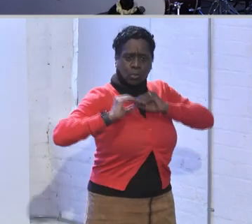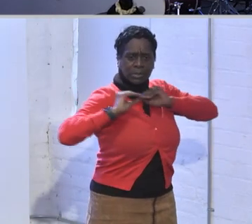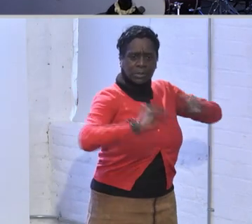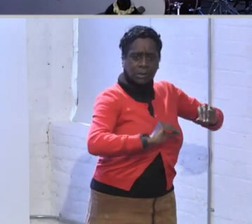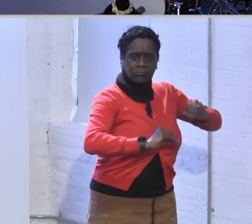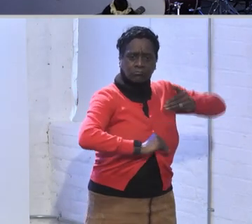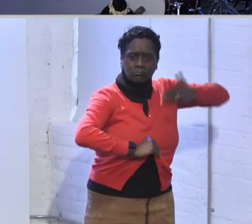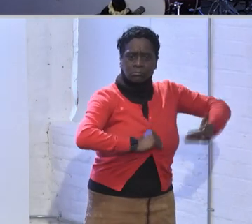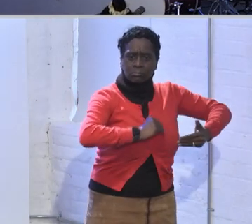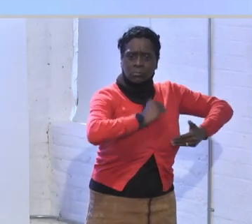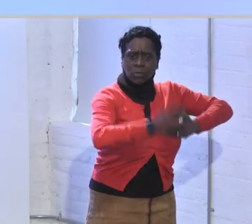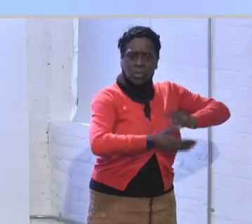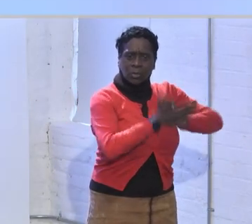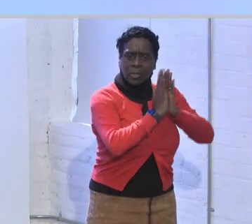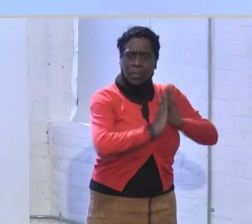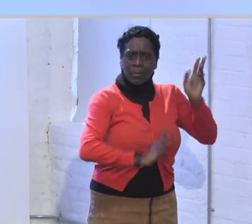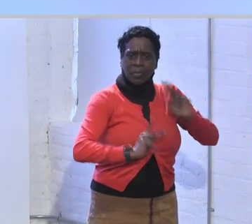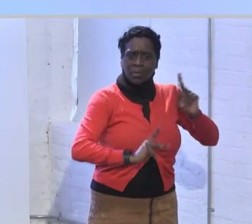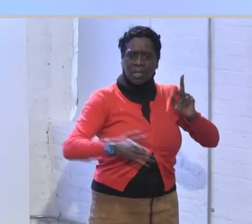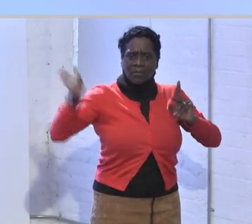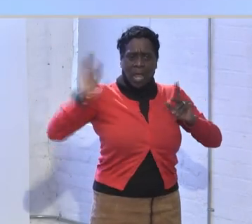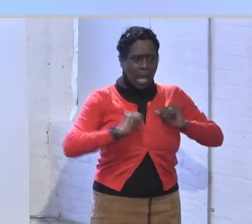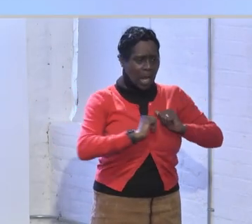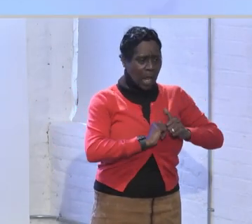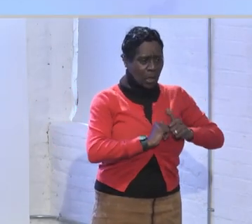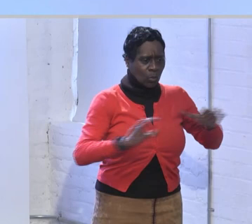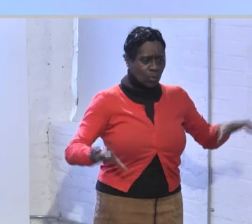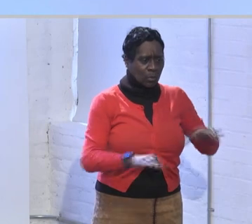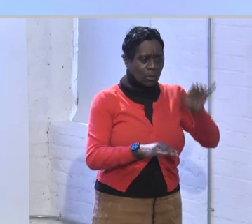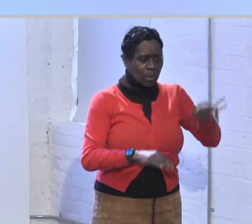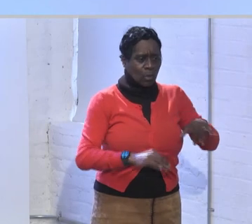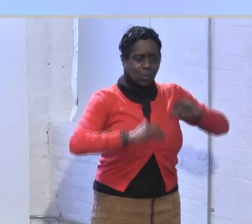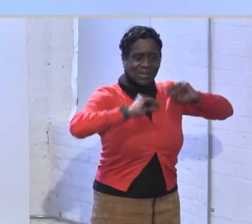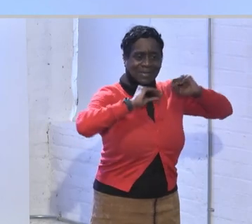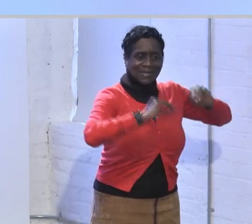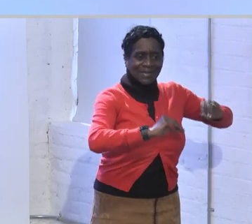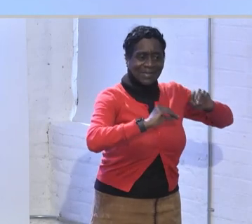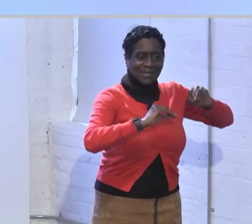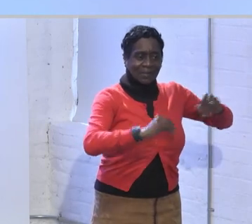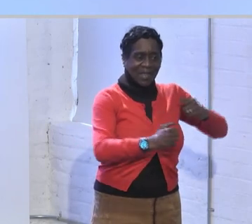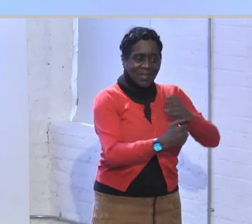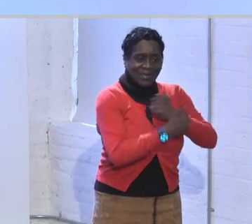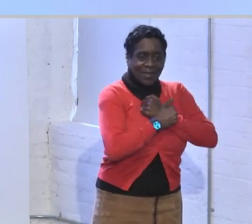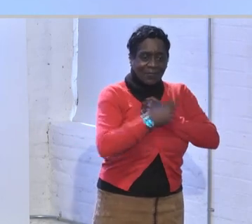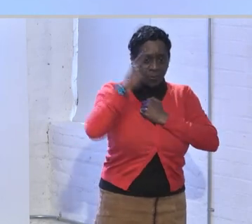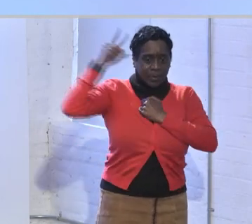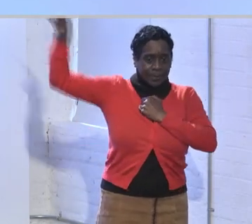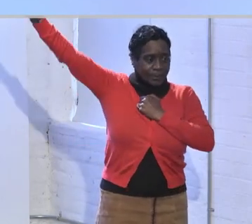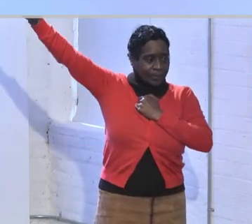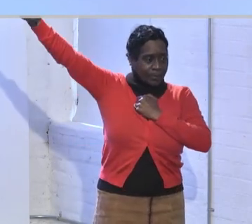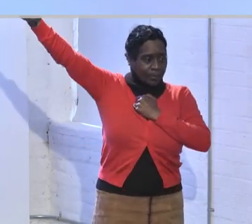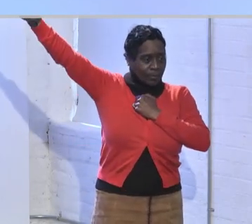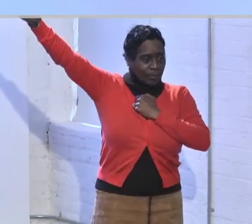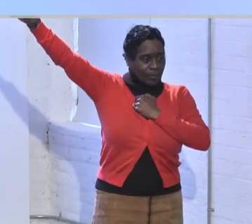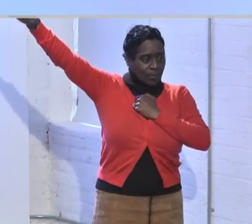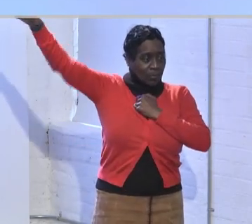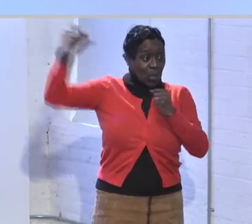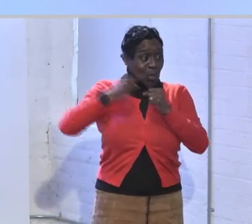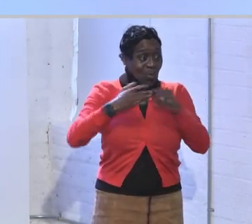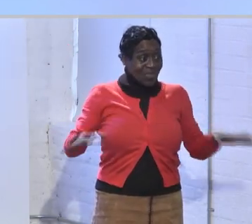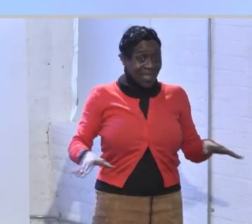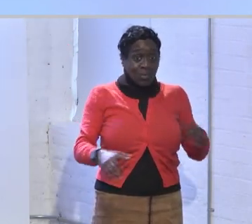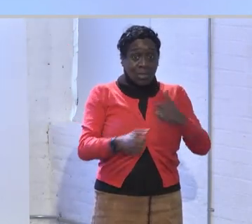next generation to be the people of God? We teach them to have an affection for God. And without